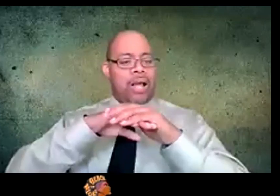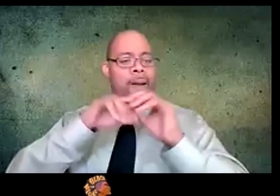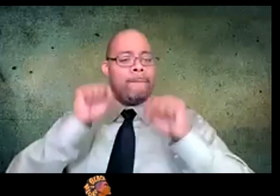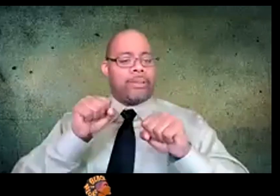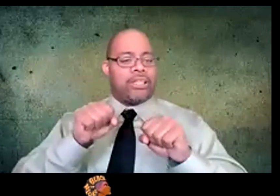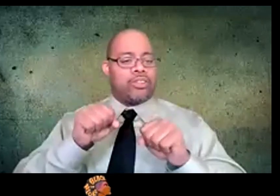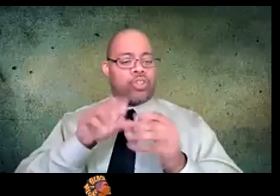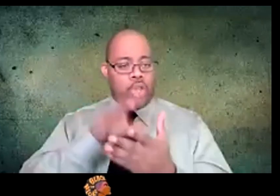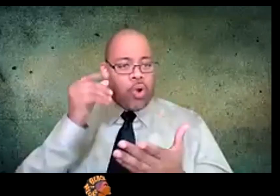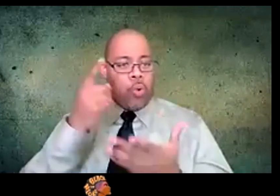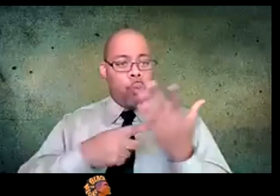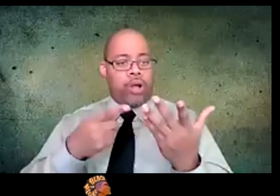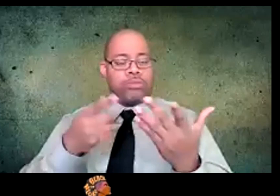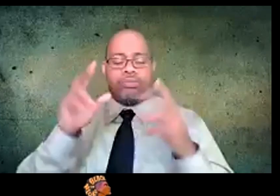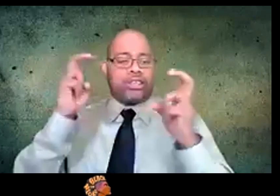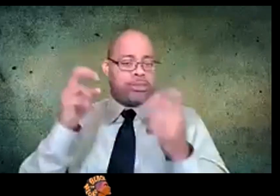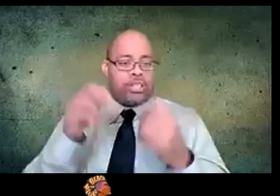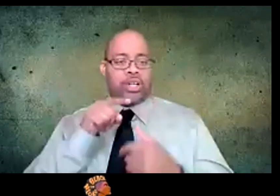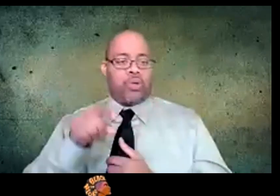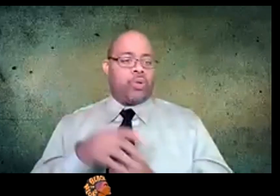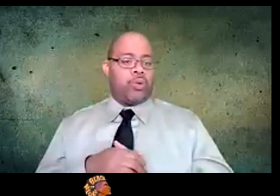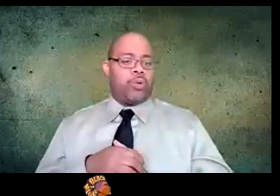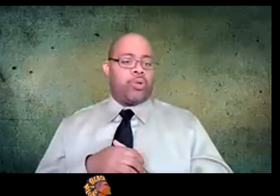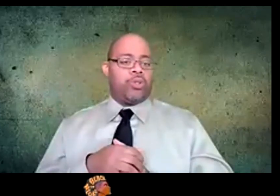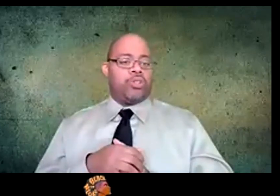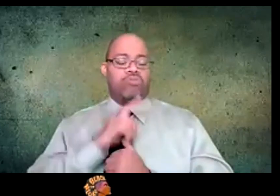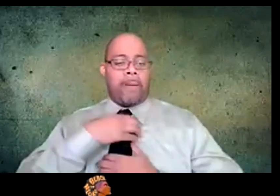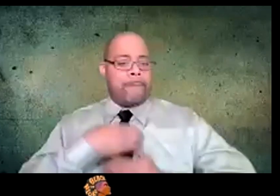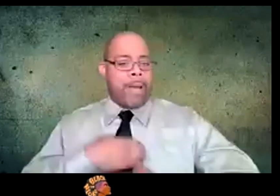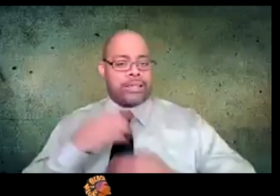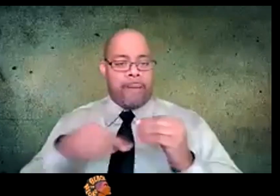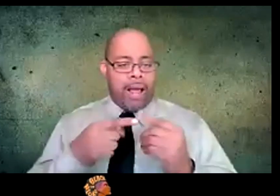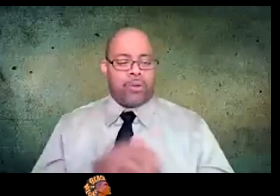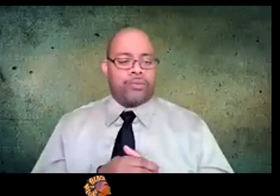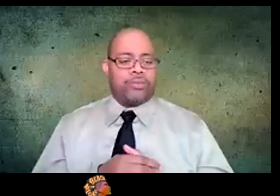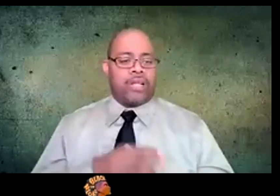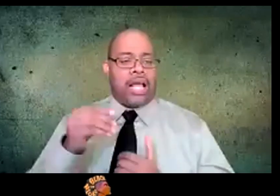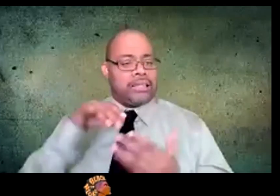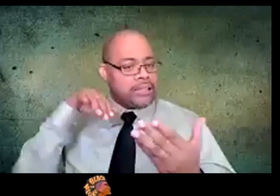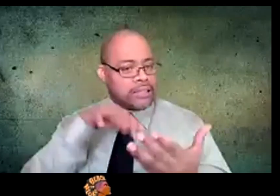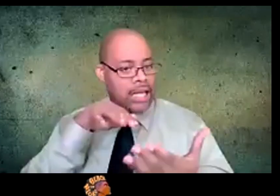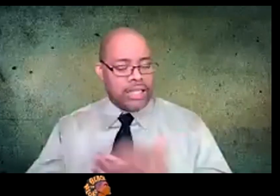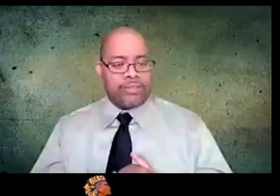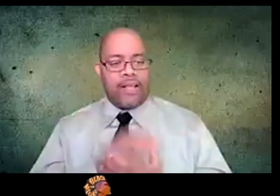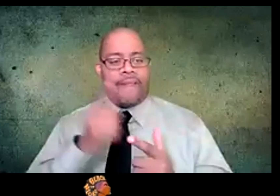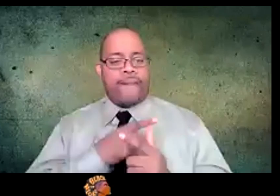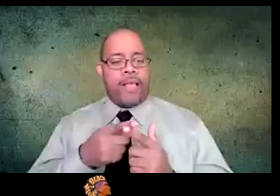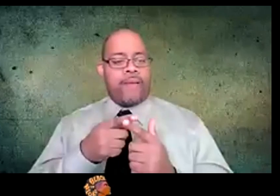whichever subject you're passionate about and are studying, and then the